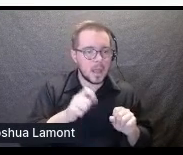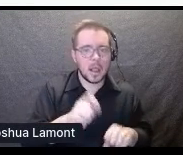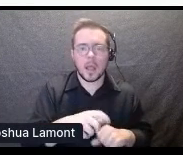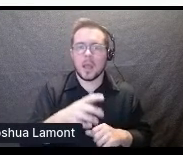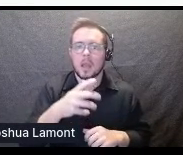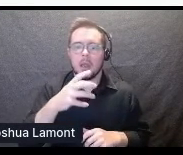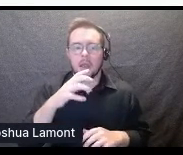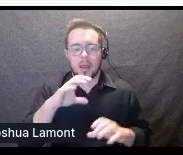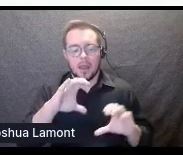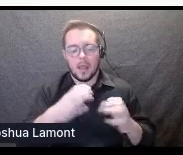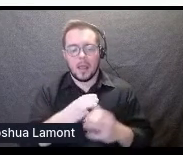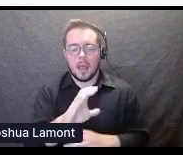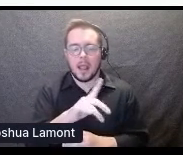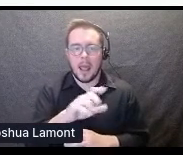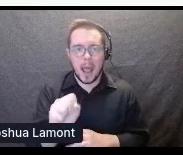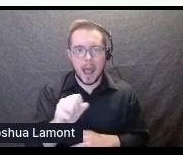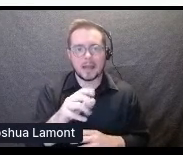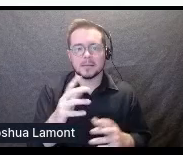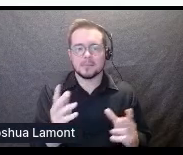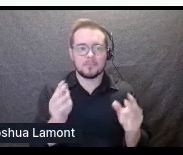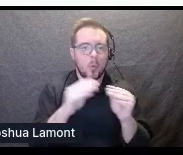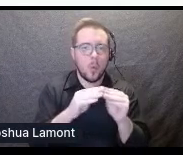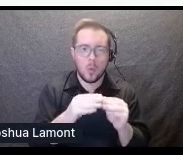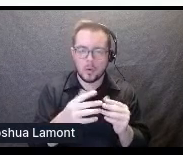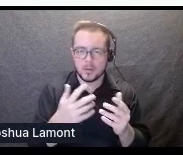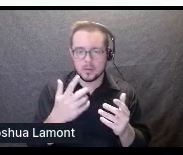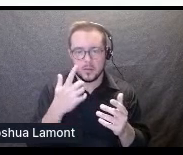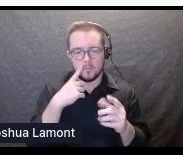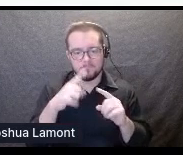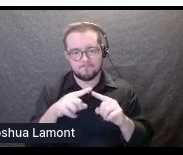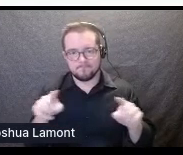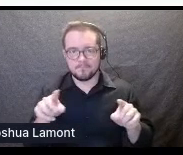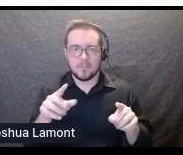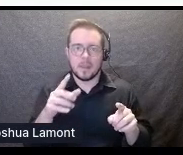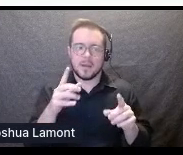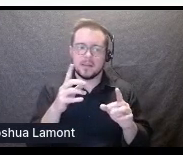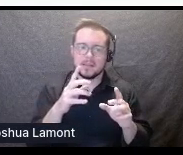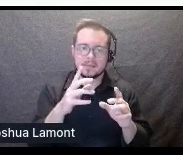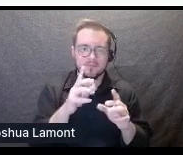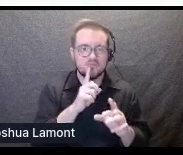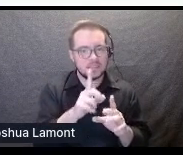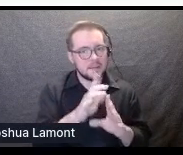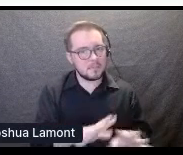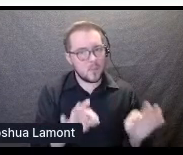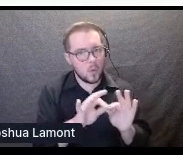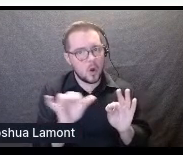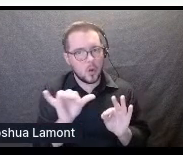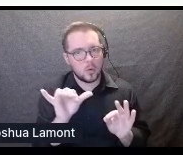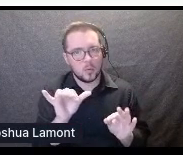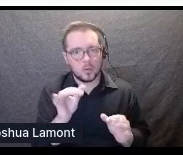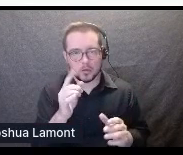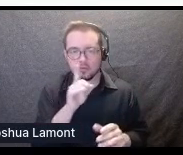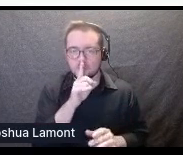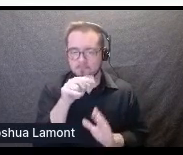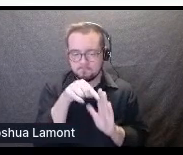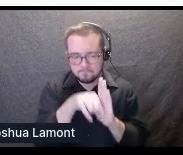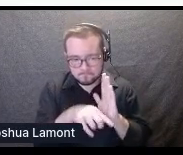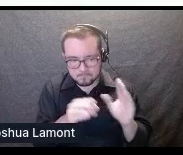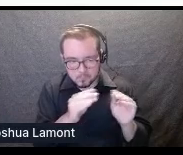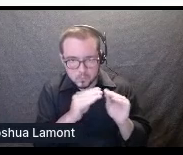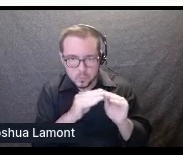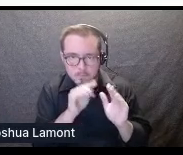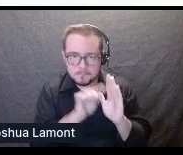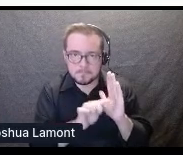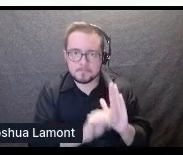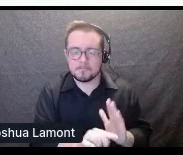don't have time to get into today, but are all so valuable and important and worth digging into. The point is, if